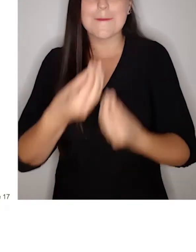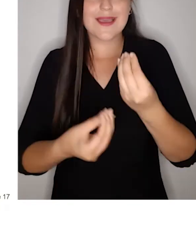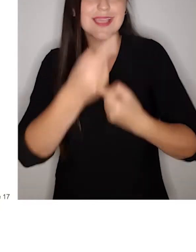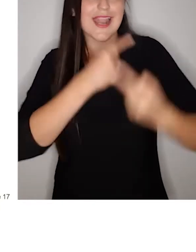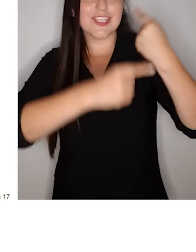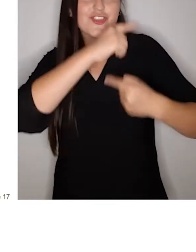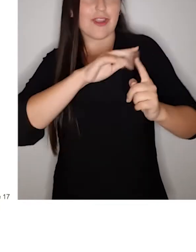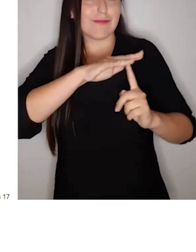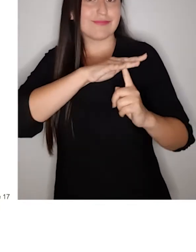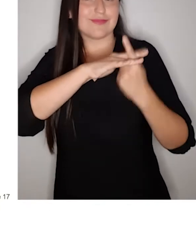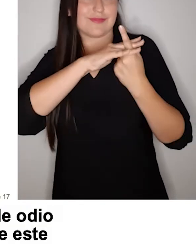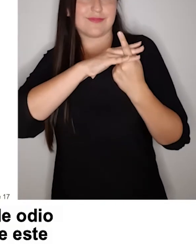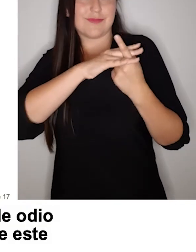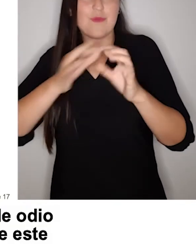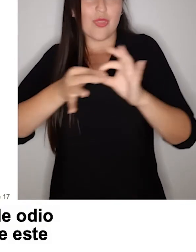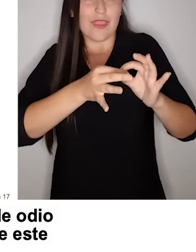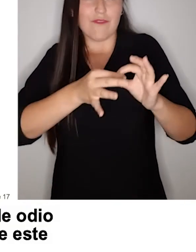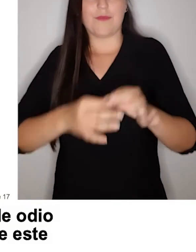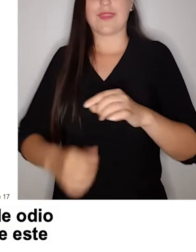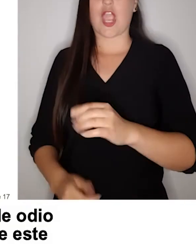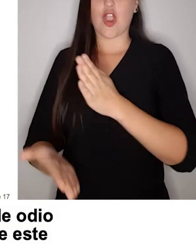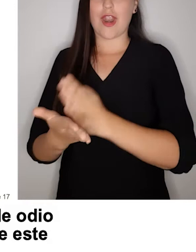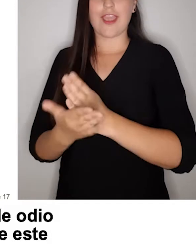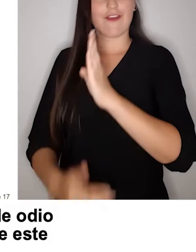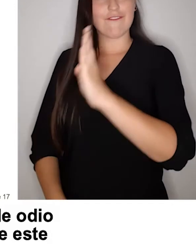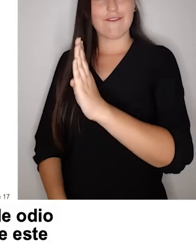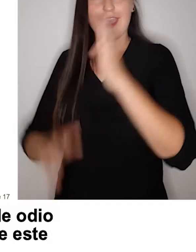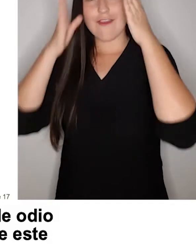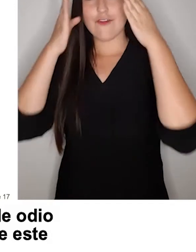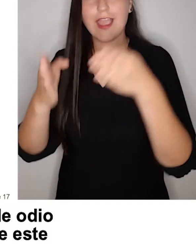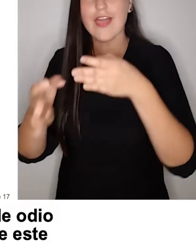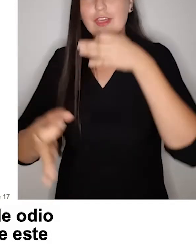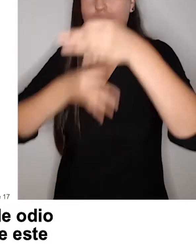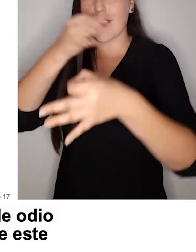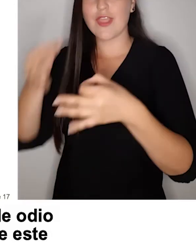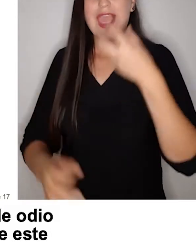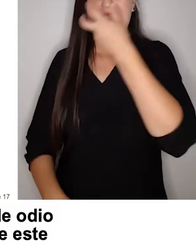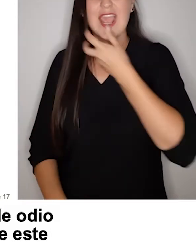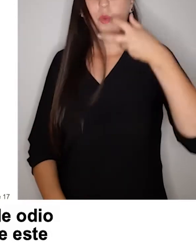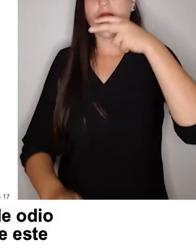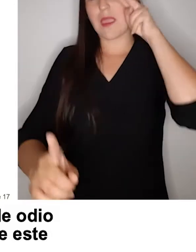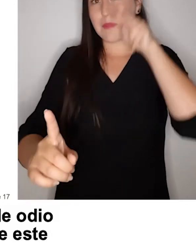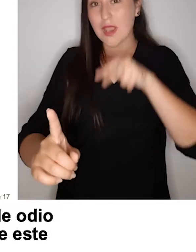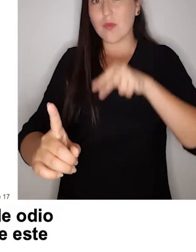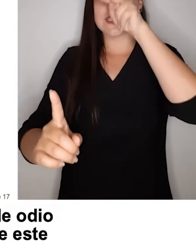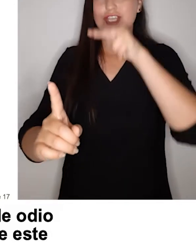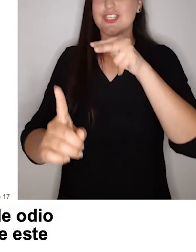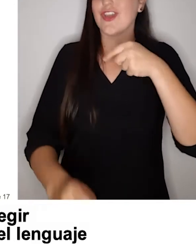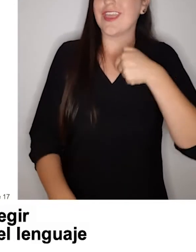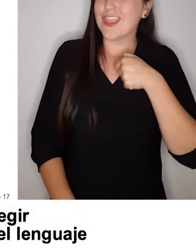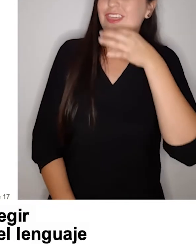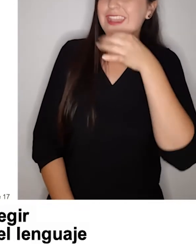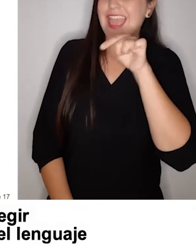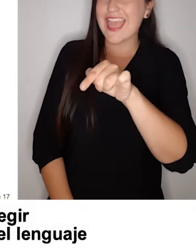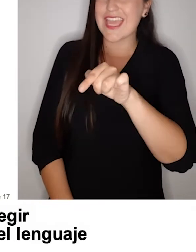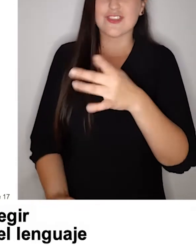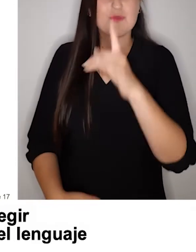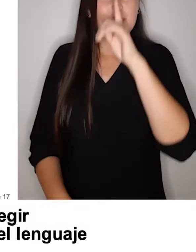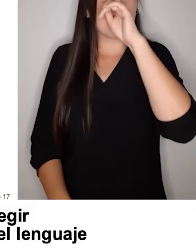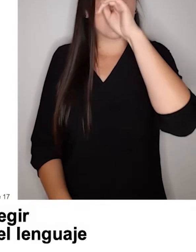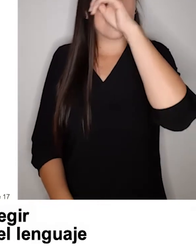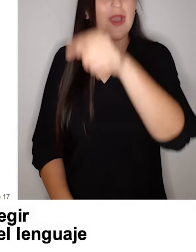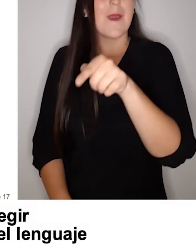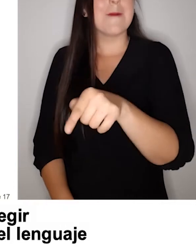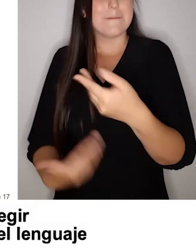roots. School B focused on hate speech and prejudiced language, and that's a very, I would say,